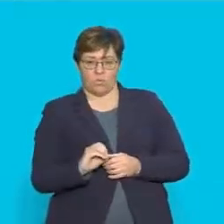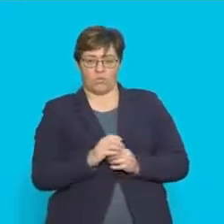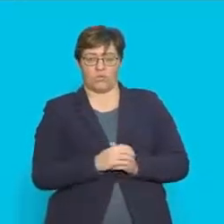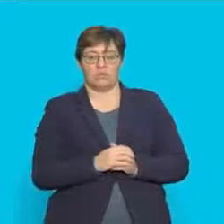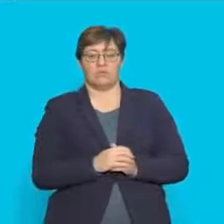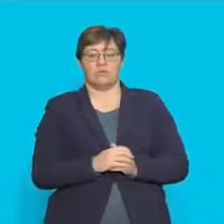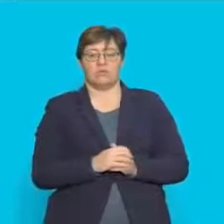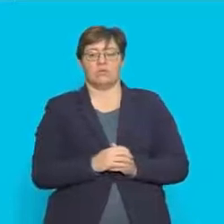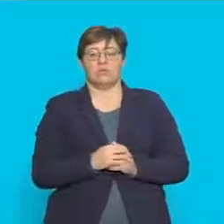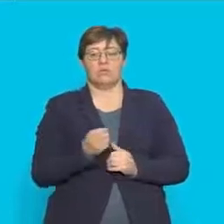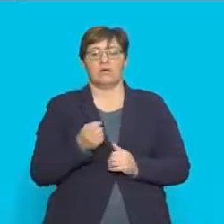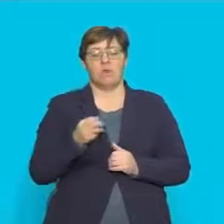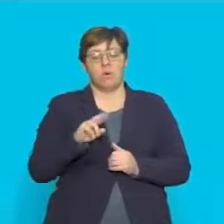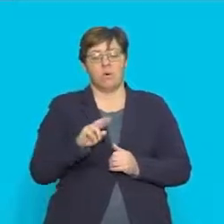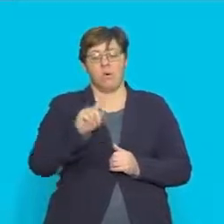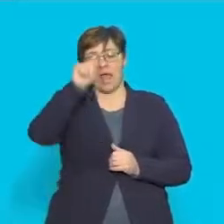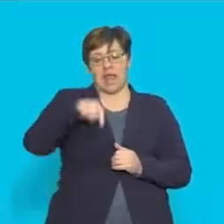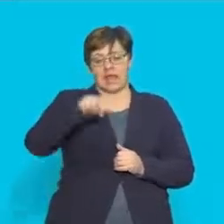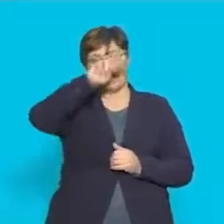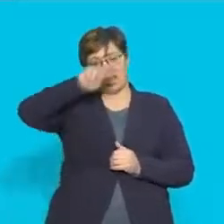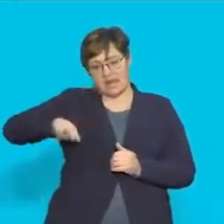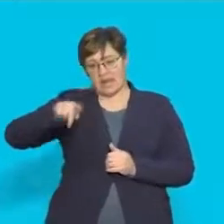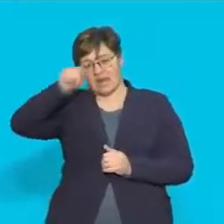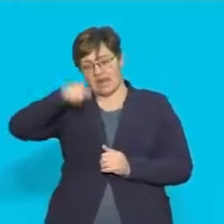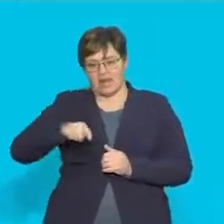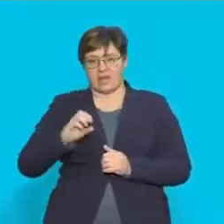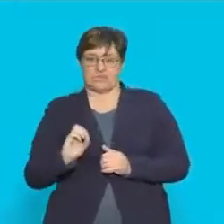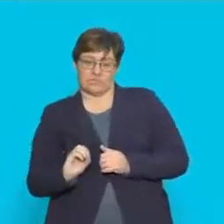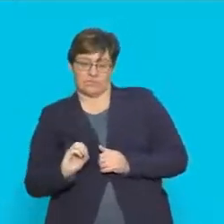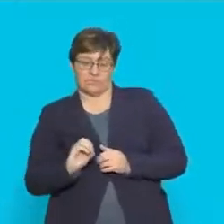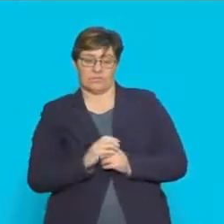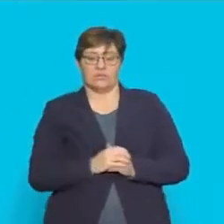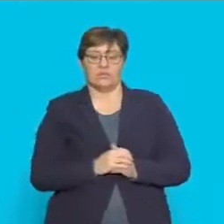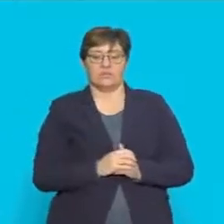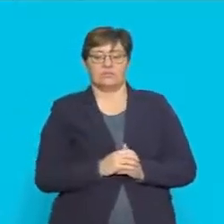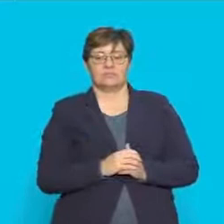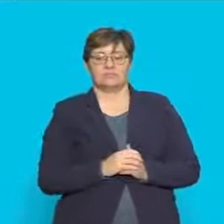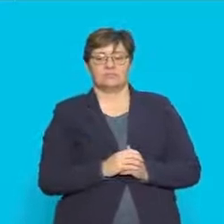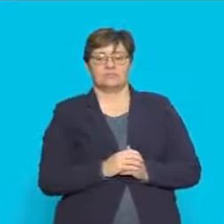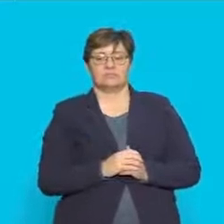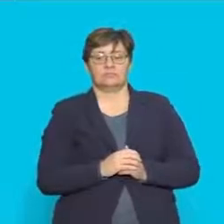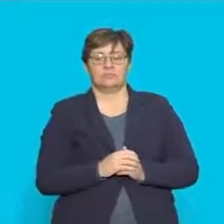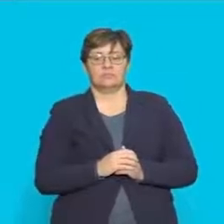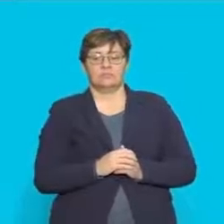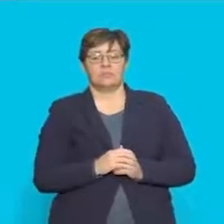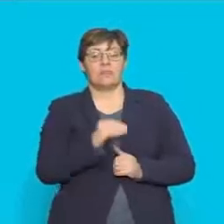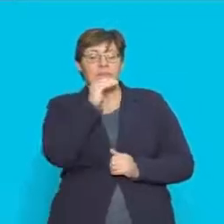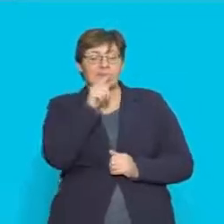a superscript, with a subscript, I mean, of 0, right? A circle there.